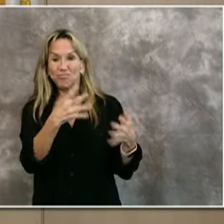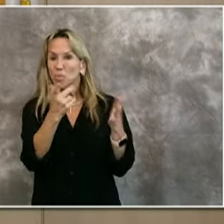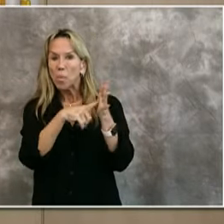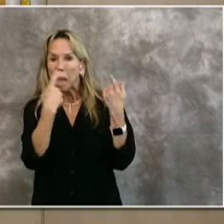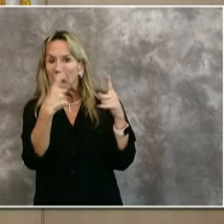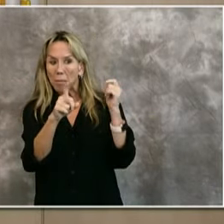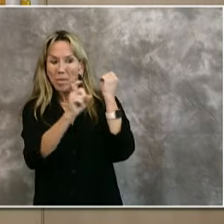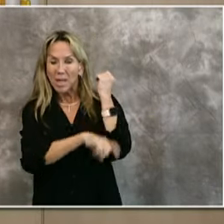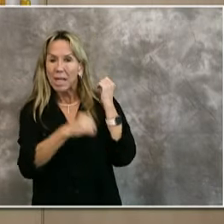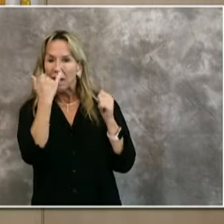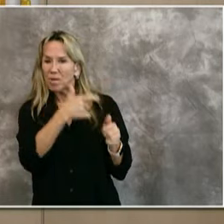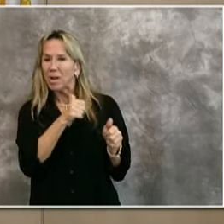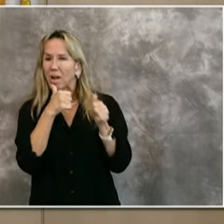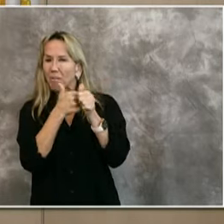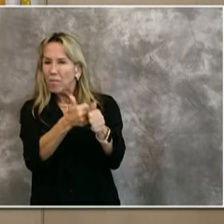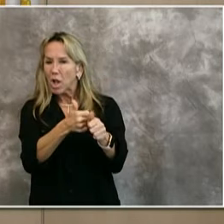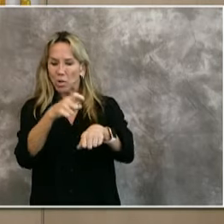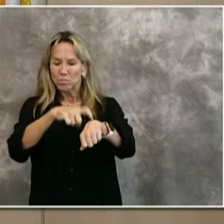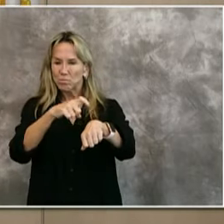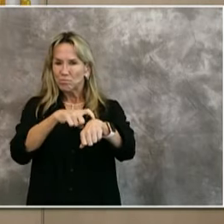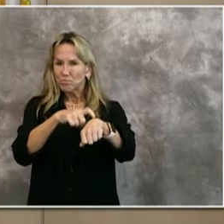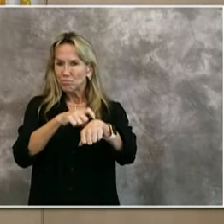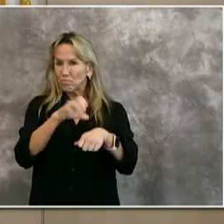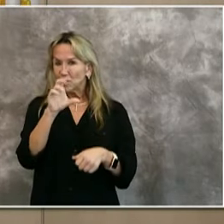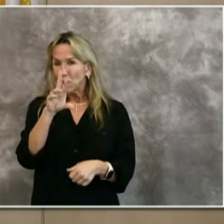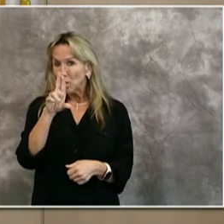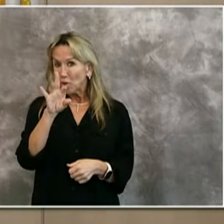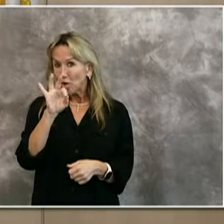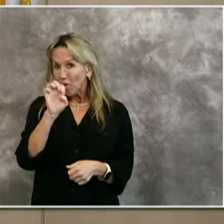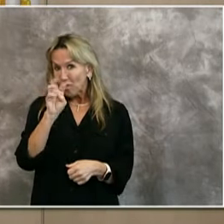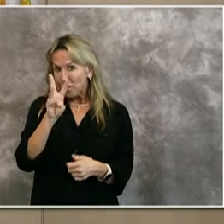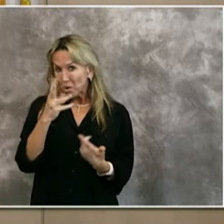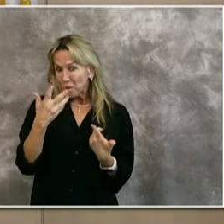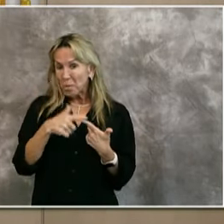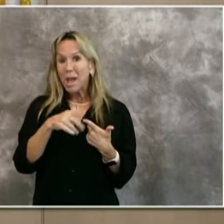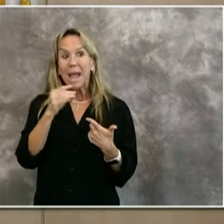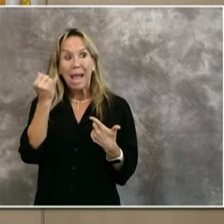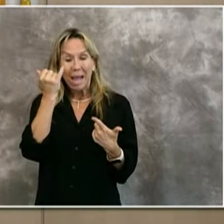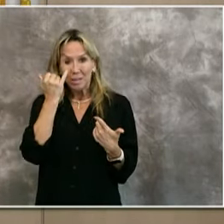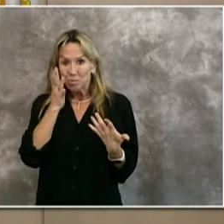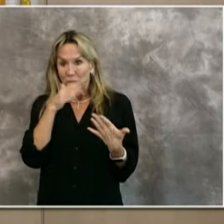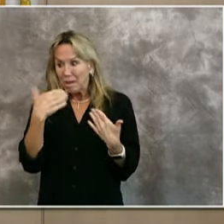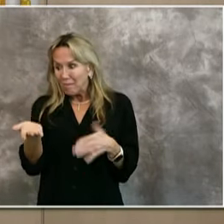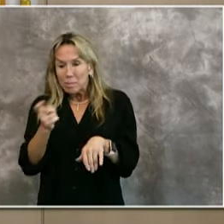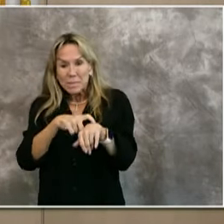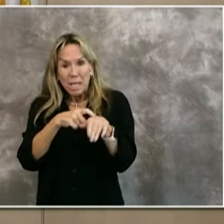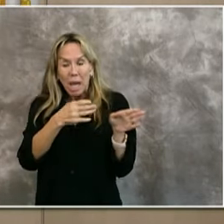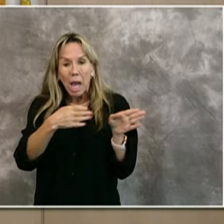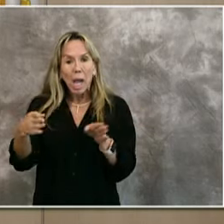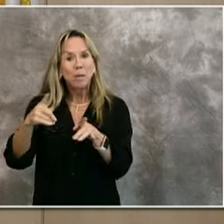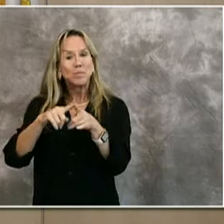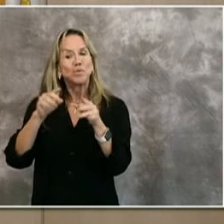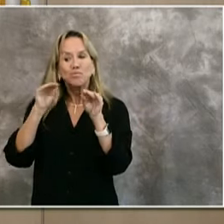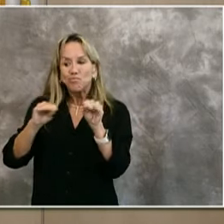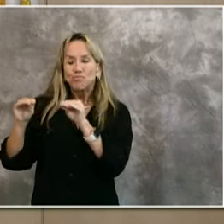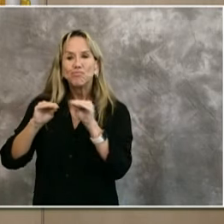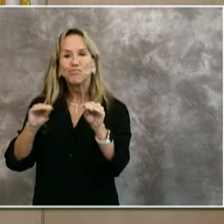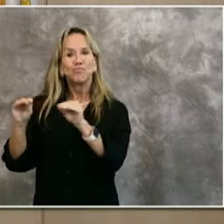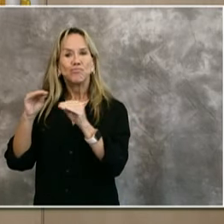relation to the curfew. Will there be an educational period for restaurants before enforcement begins? And if so, how long will that